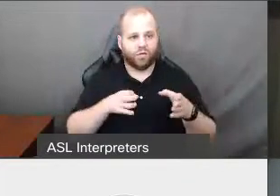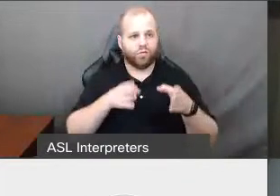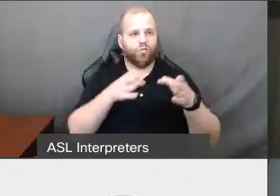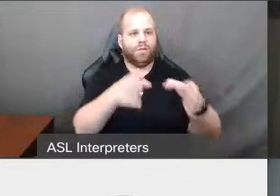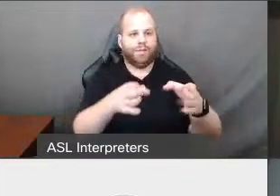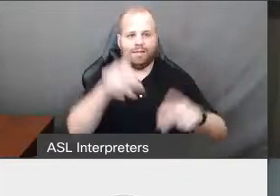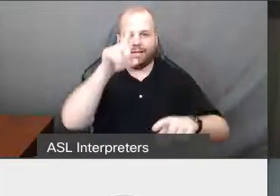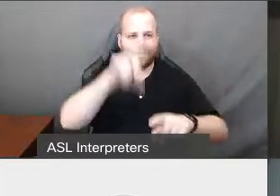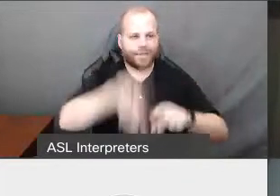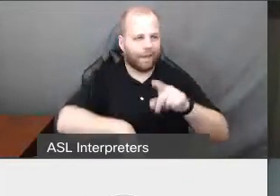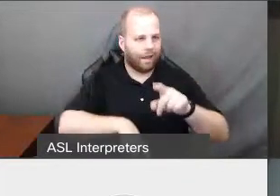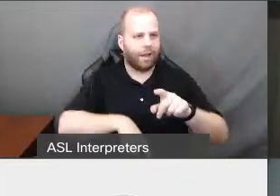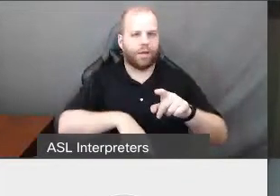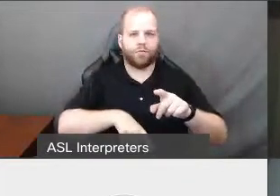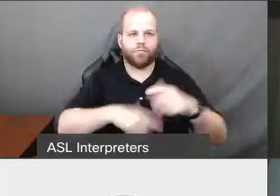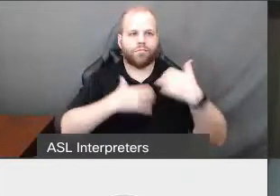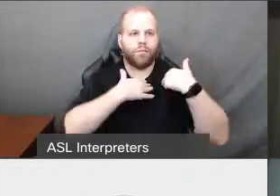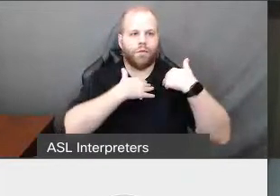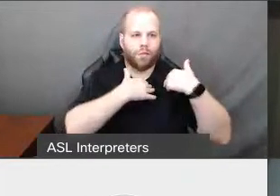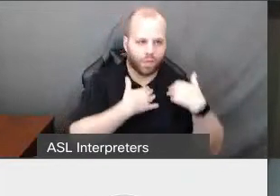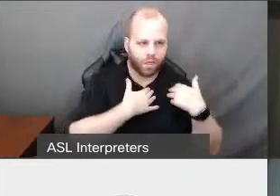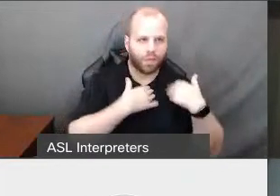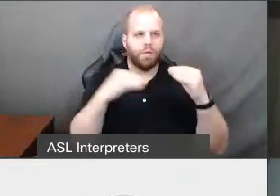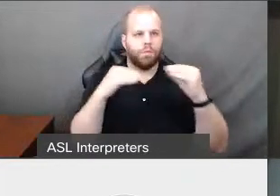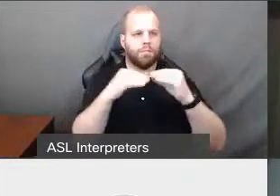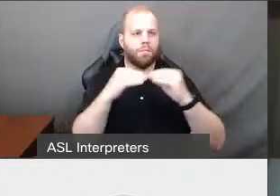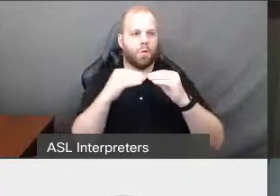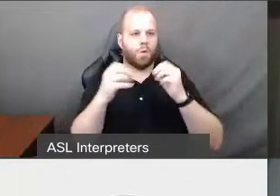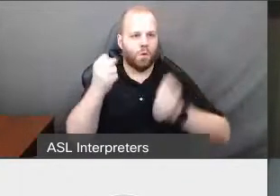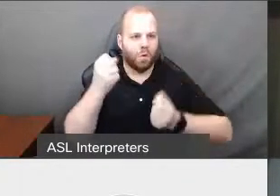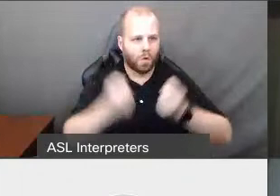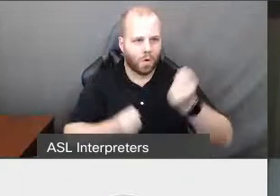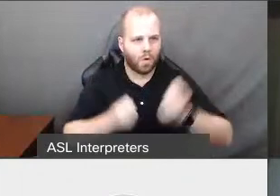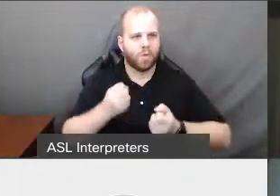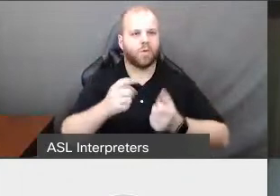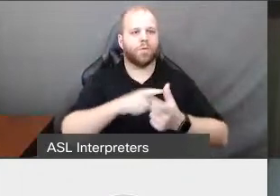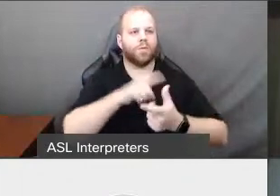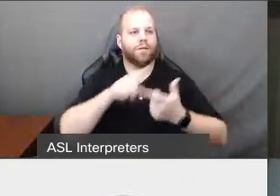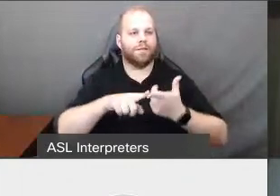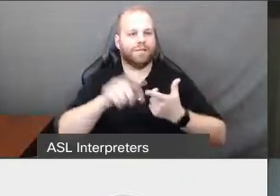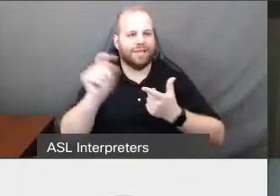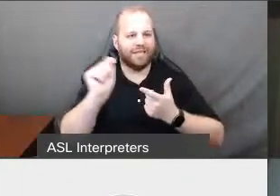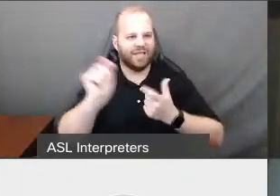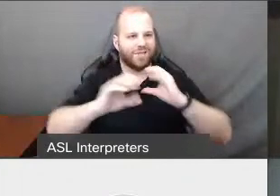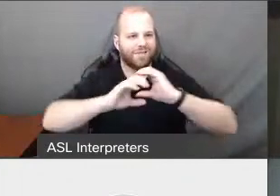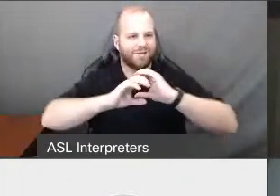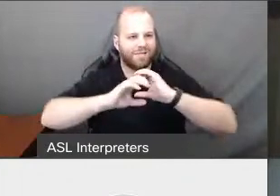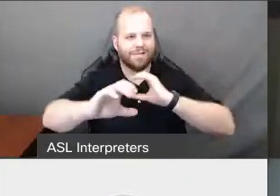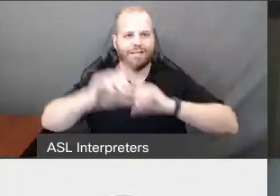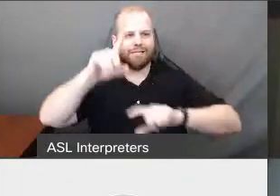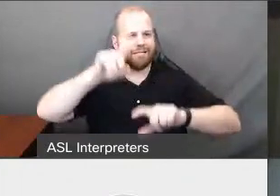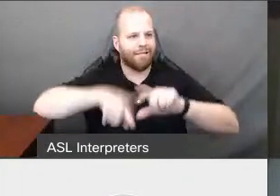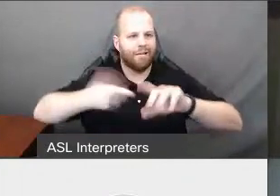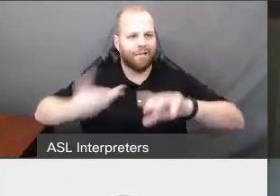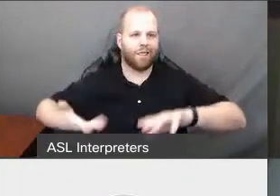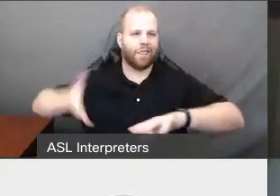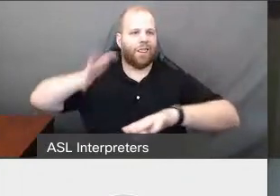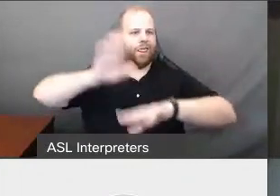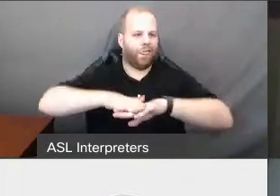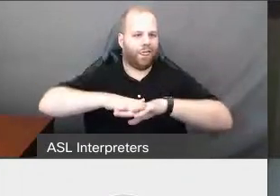handle these things. The sewer is not handling. You see